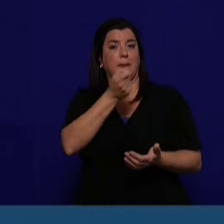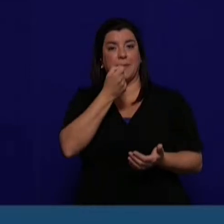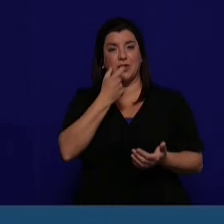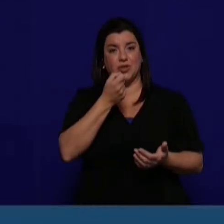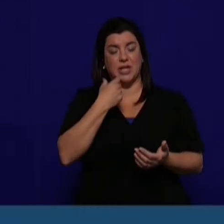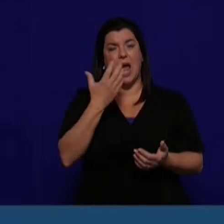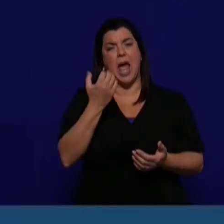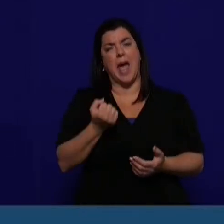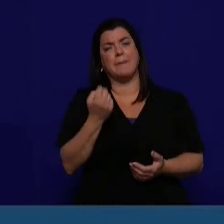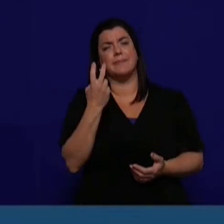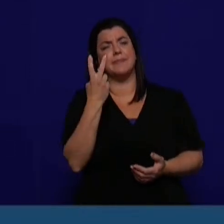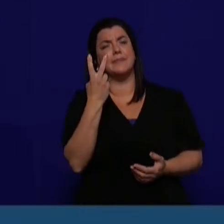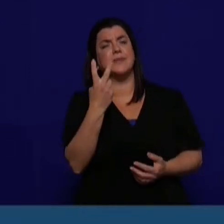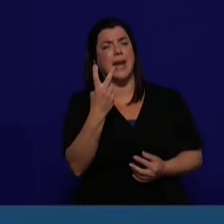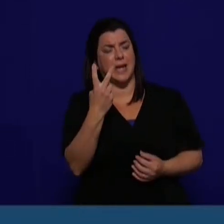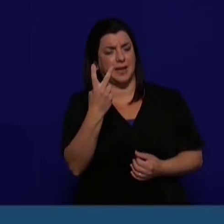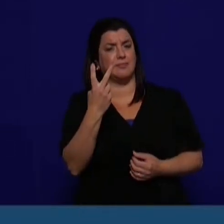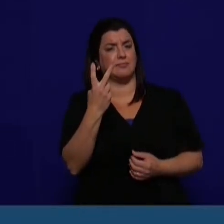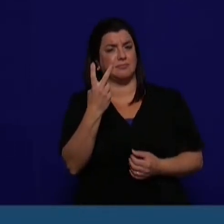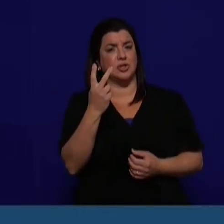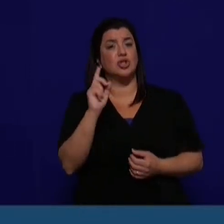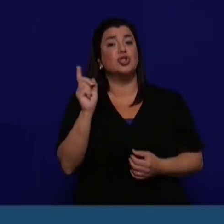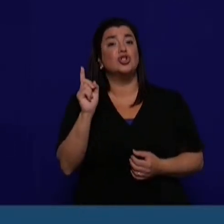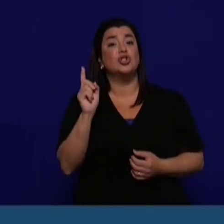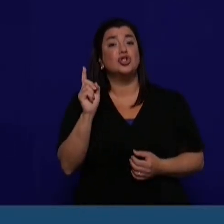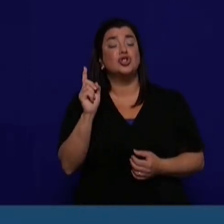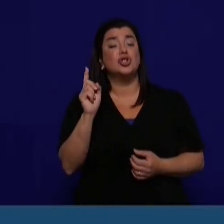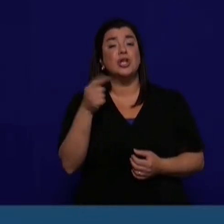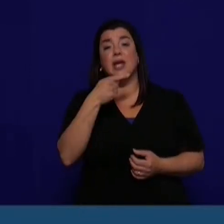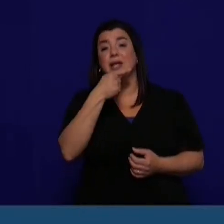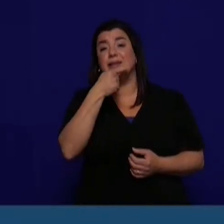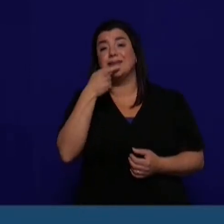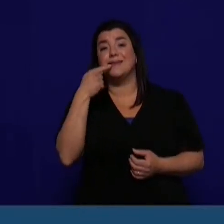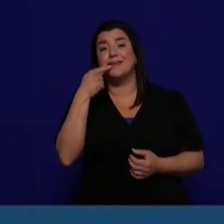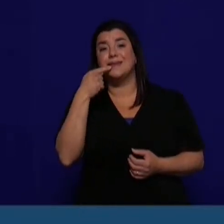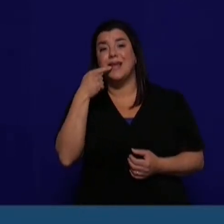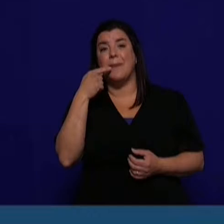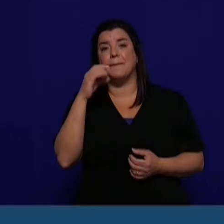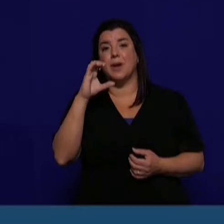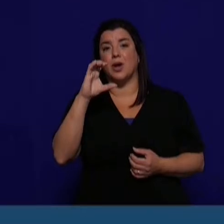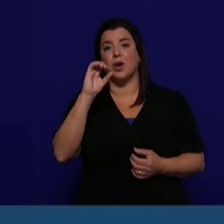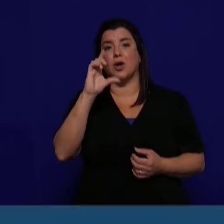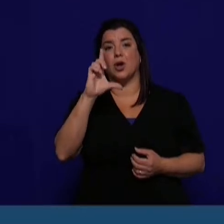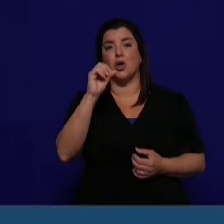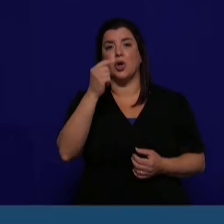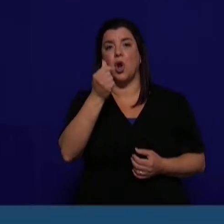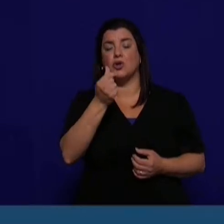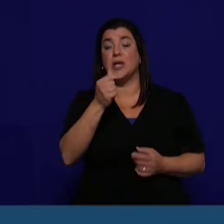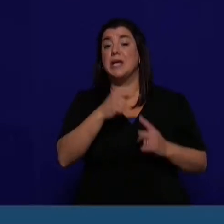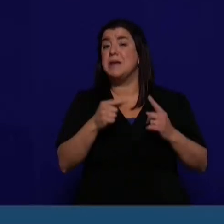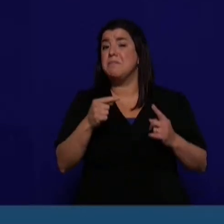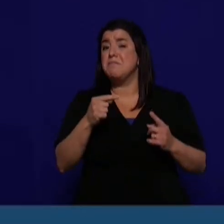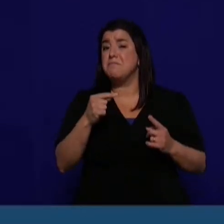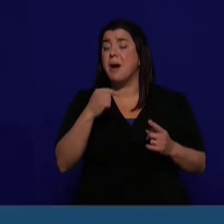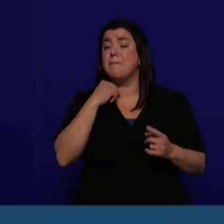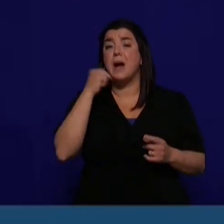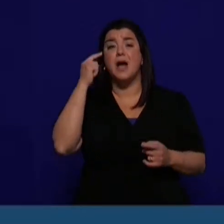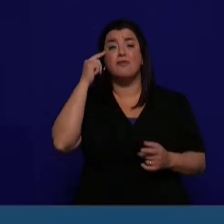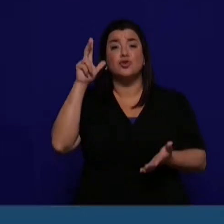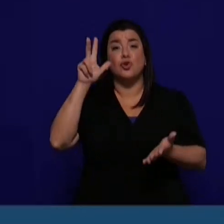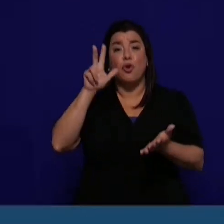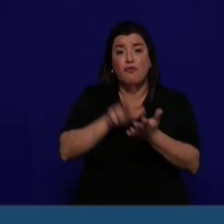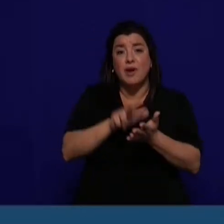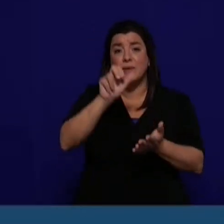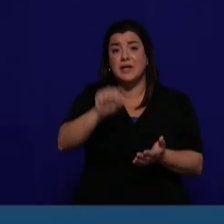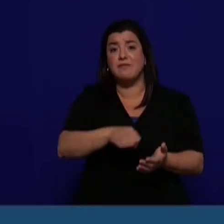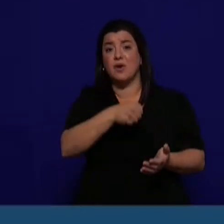kienu rapportati ta' blood clotting, però dawn l-ebda wieħed minnhom ma ġie konfermat li kien relatat direttament ma'